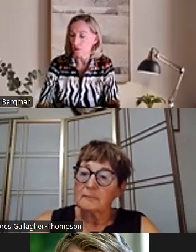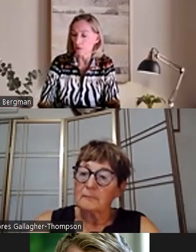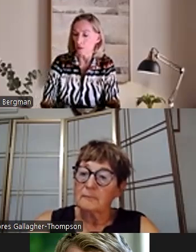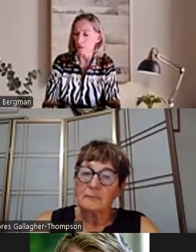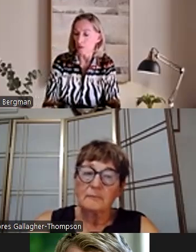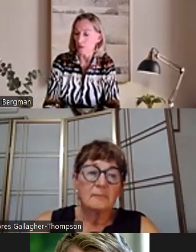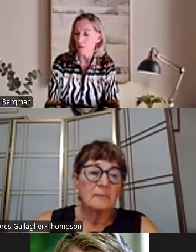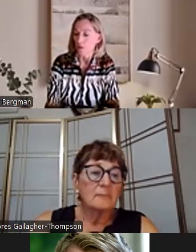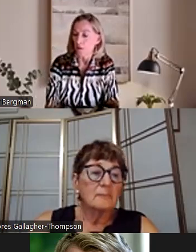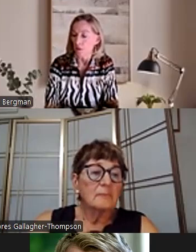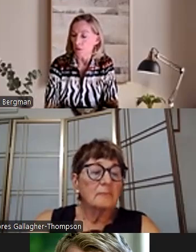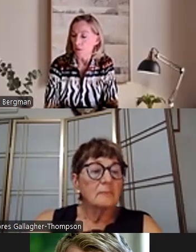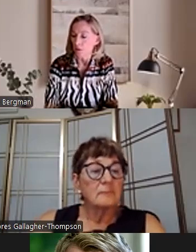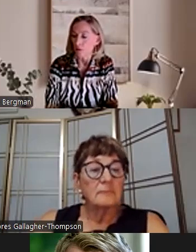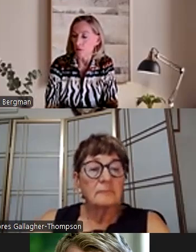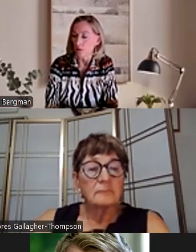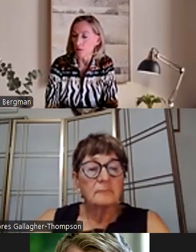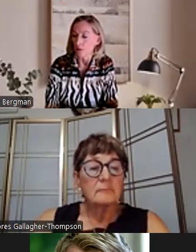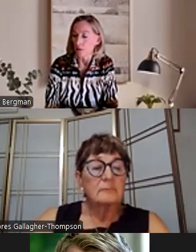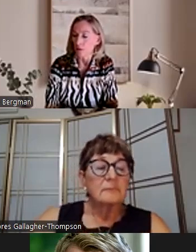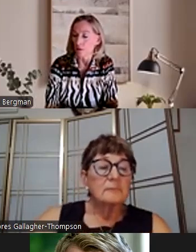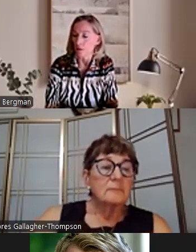as a possibility.